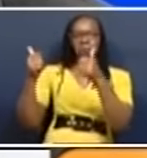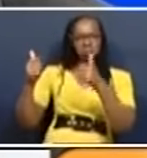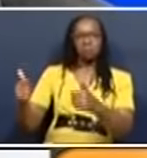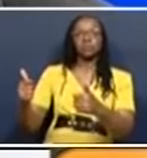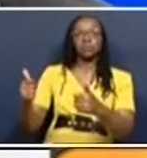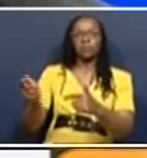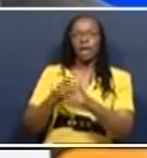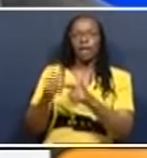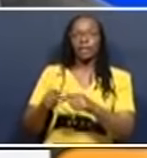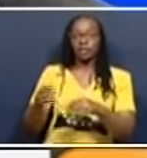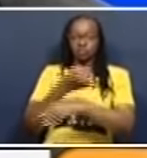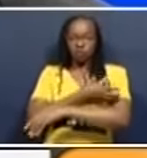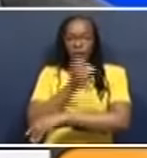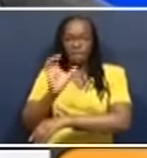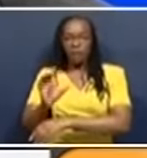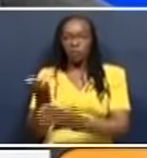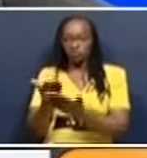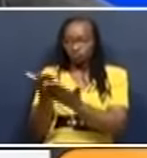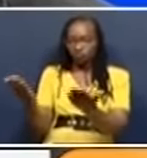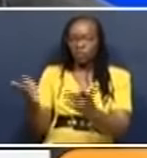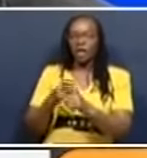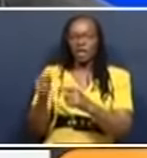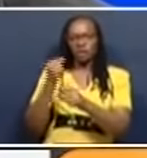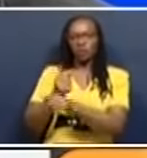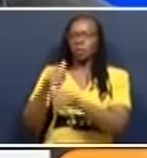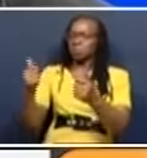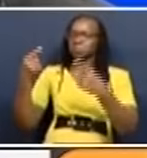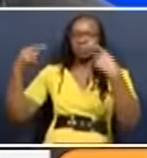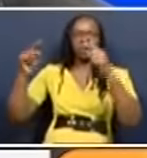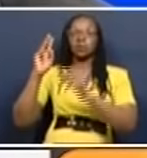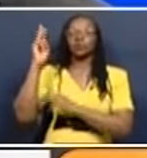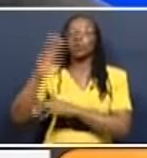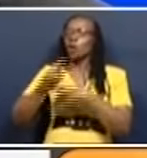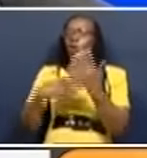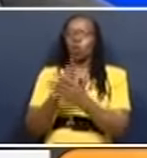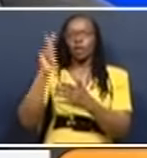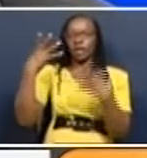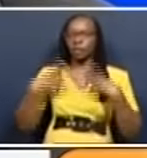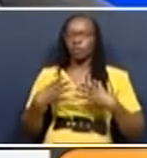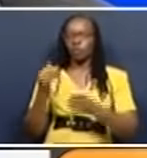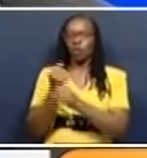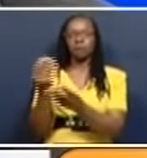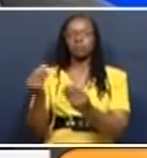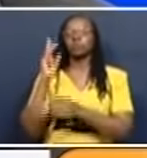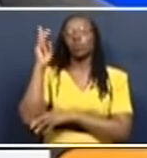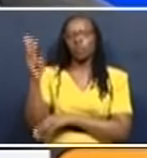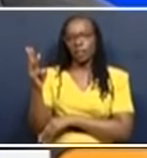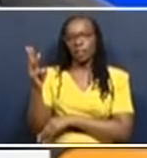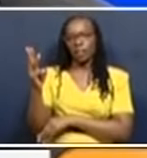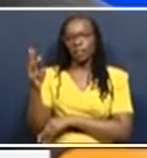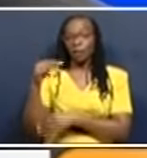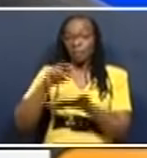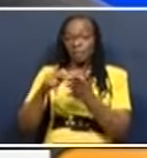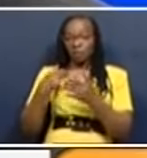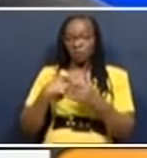them internal capacity, and they will make the work very easy for all of us in Kenya. So I have been to